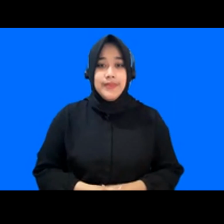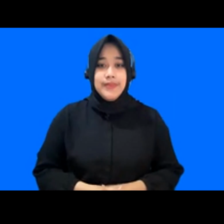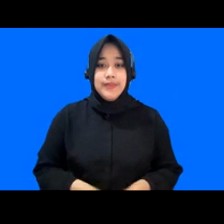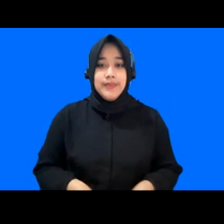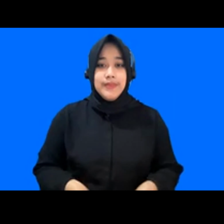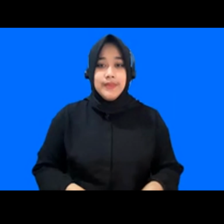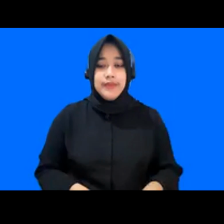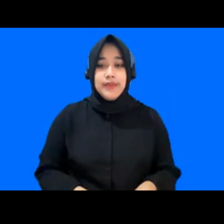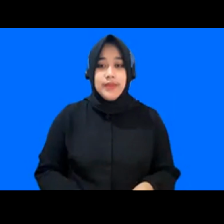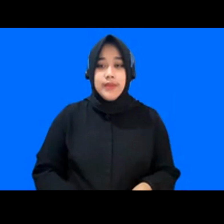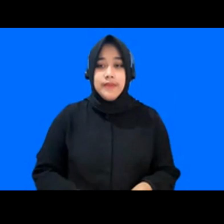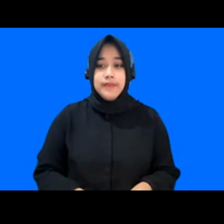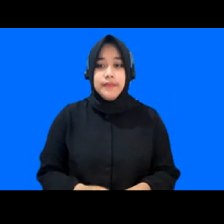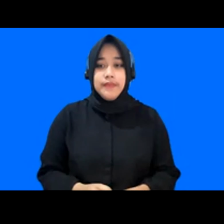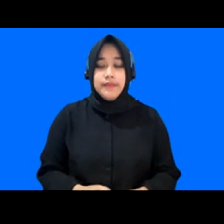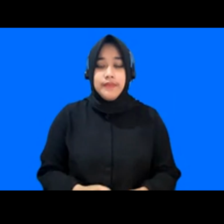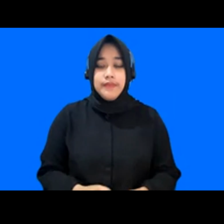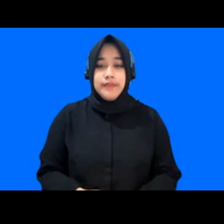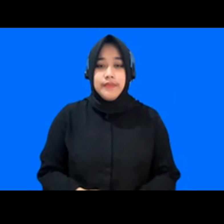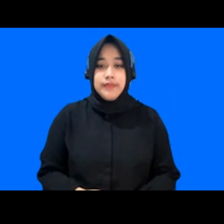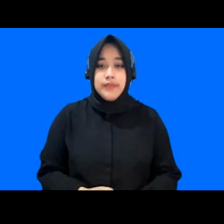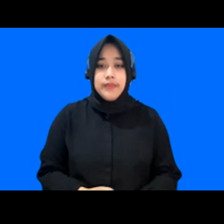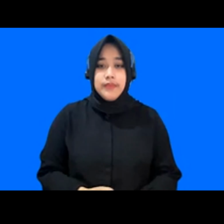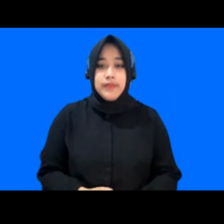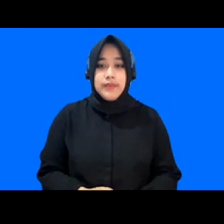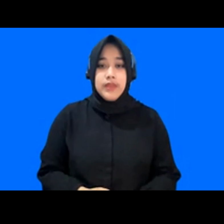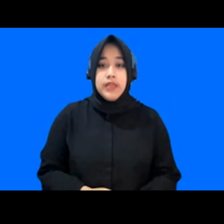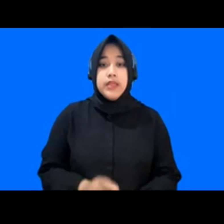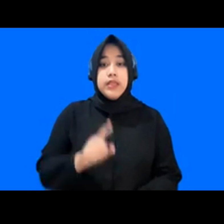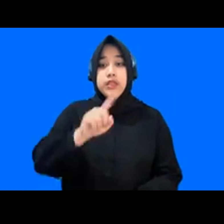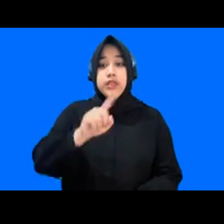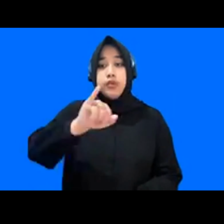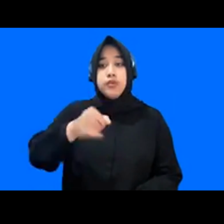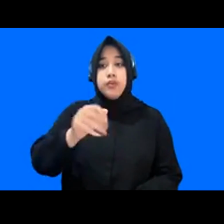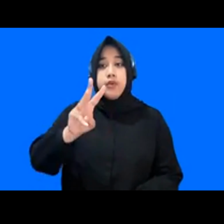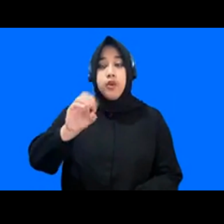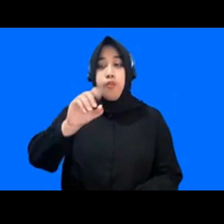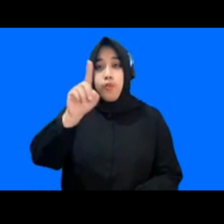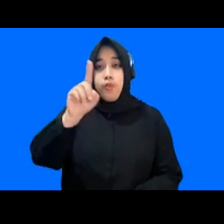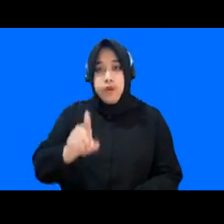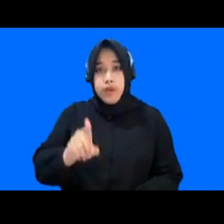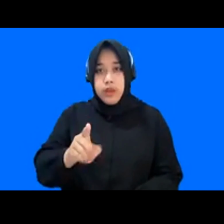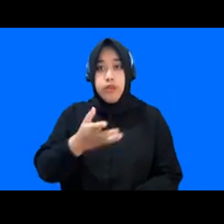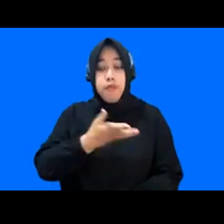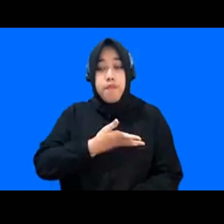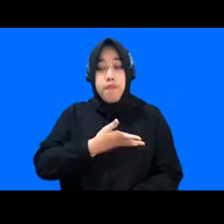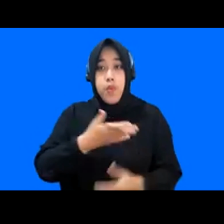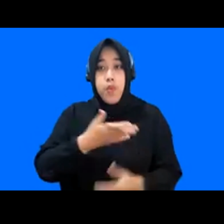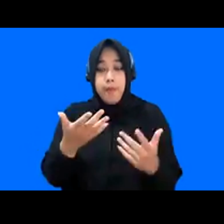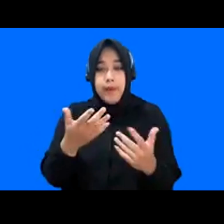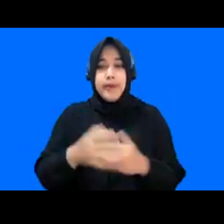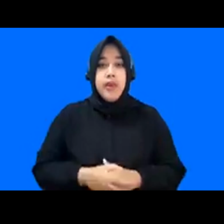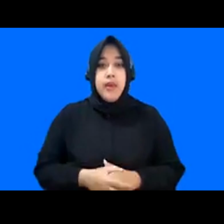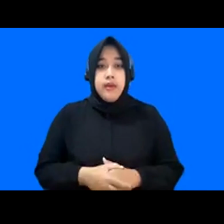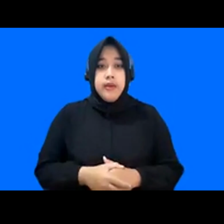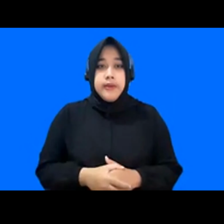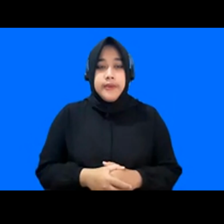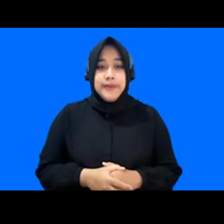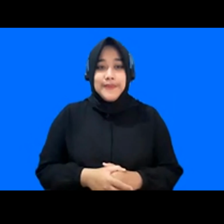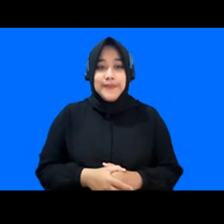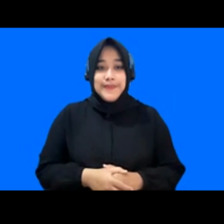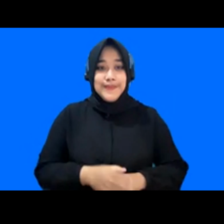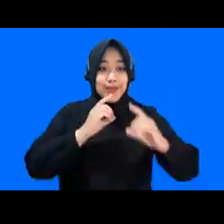and a half, we will be having exposure to an interaction with four inspirational case studies.